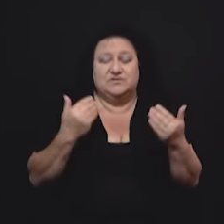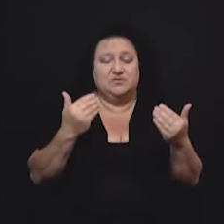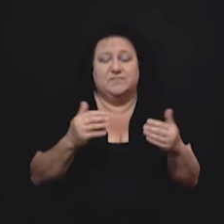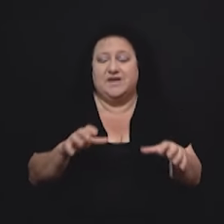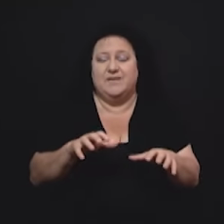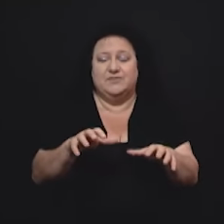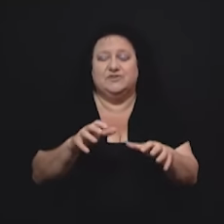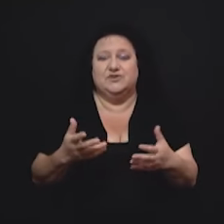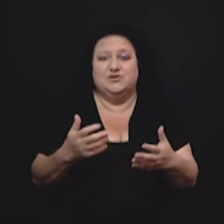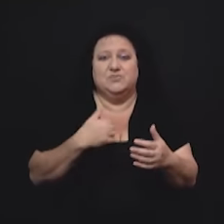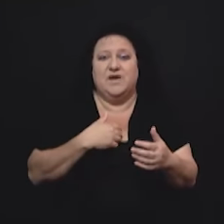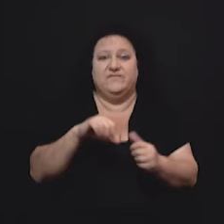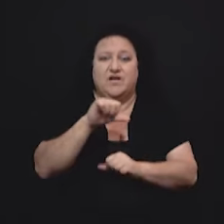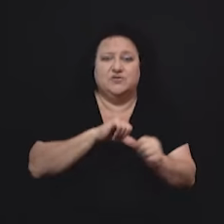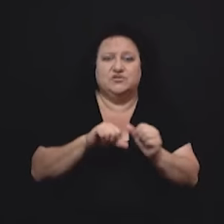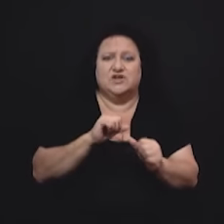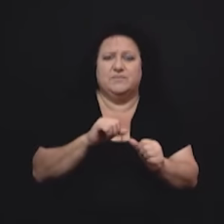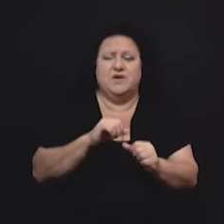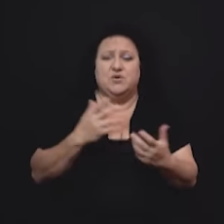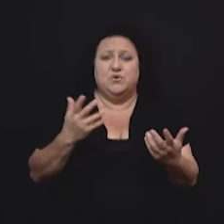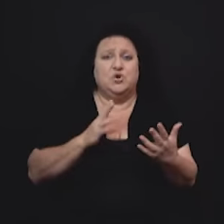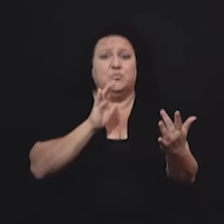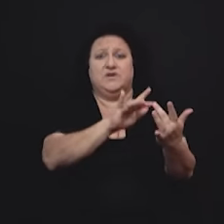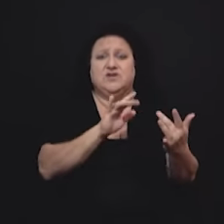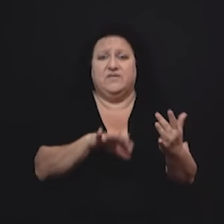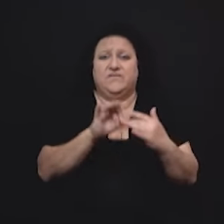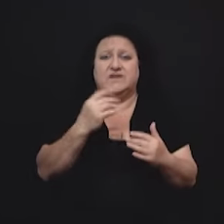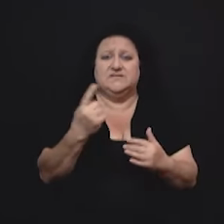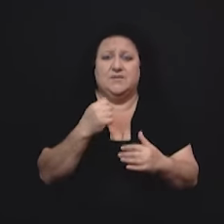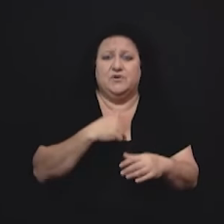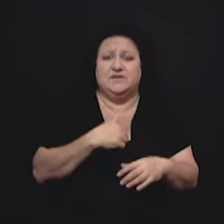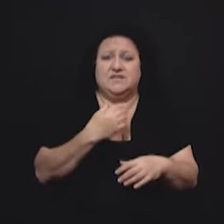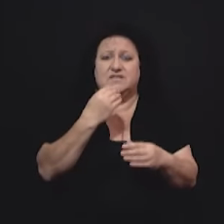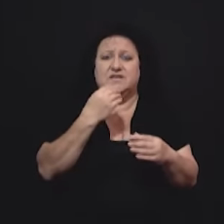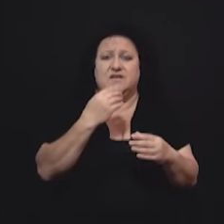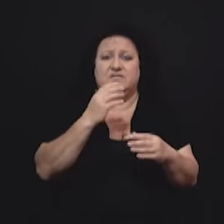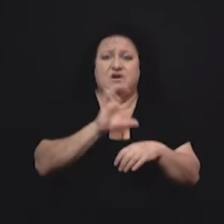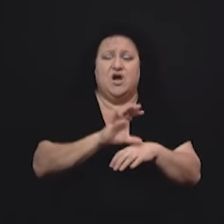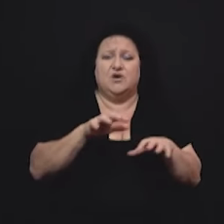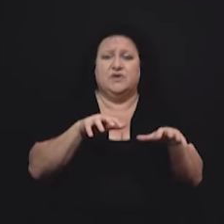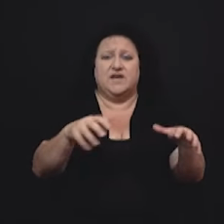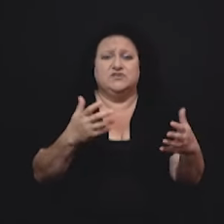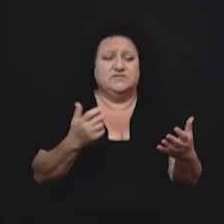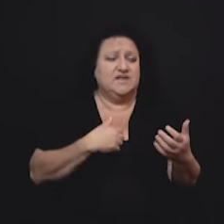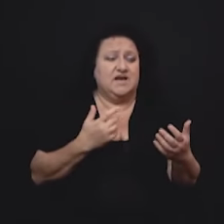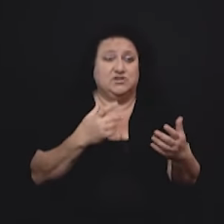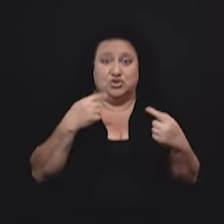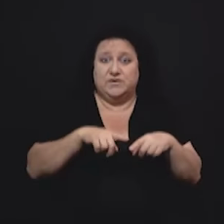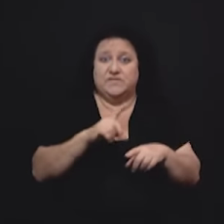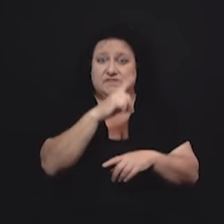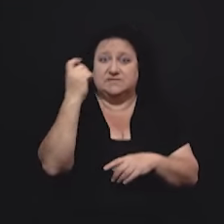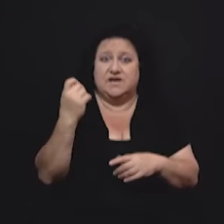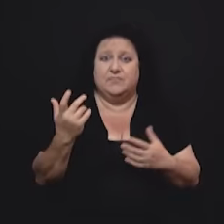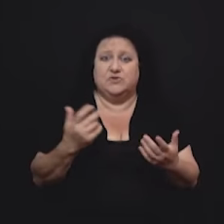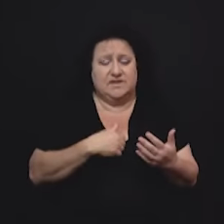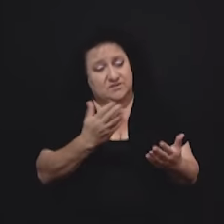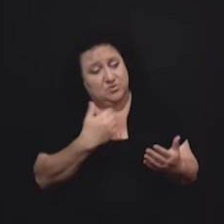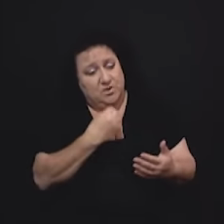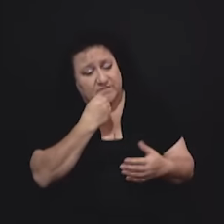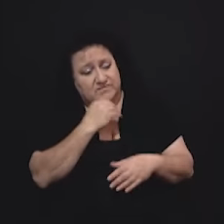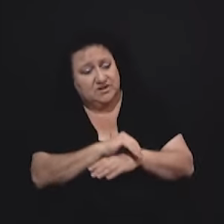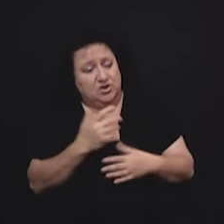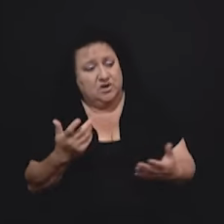you reach out? Would you find someone in the congregation and say, would you like to have dinner? Just this summer. And if you're uncomfortable with doing that, we have the dinner